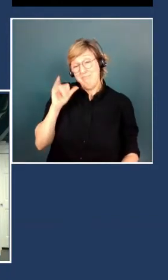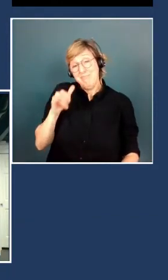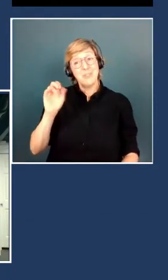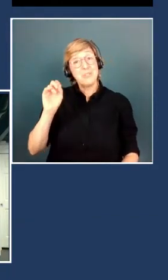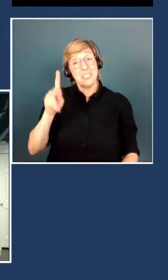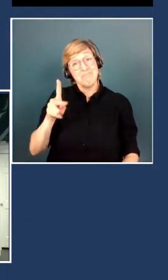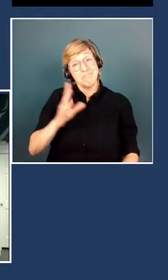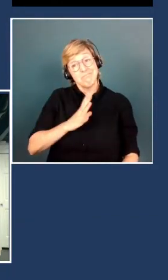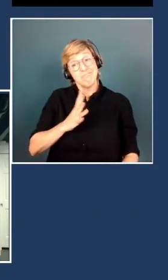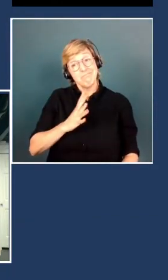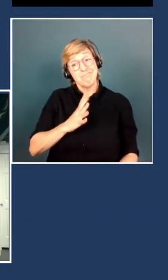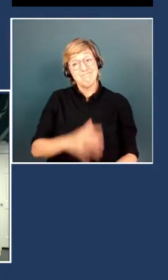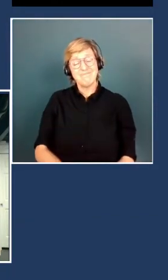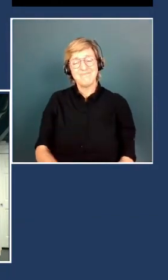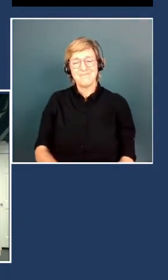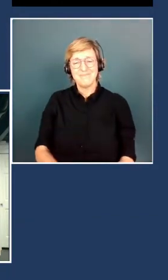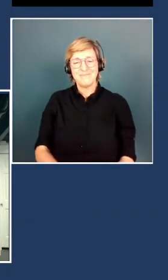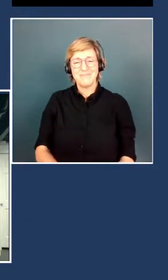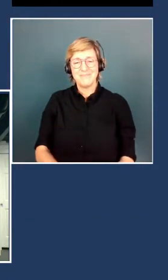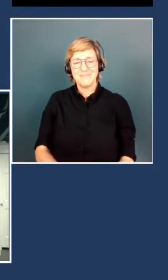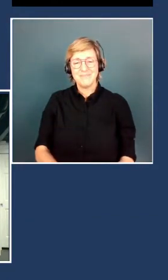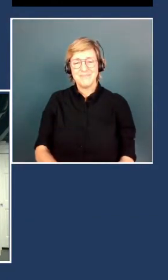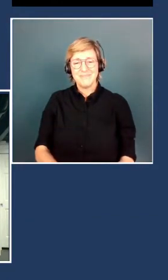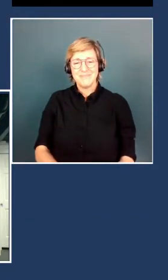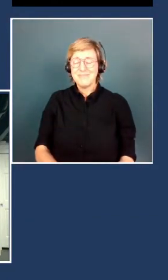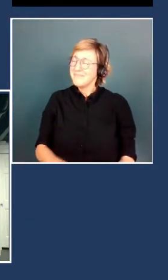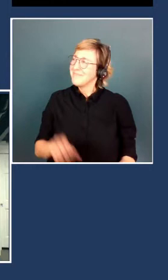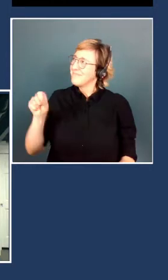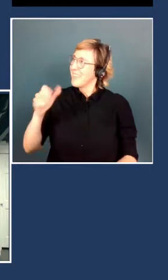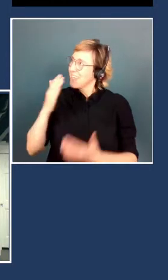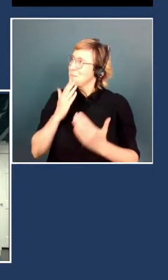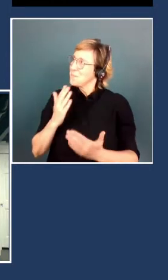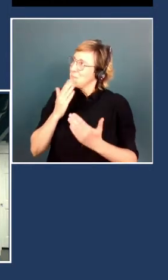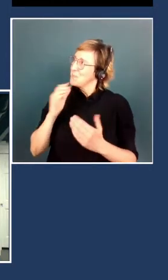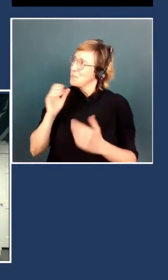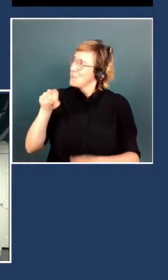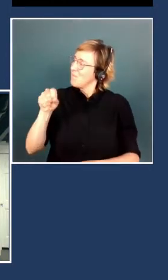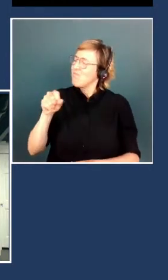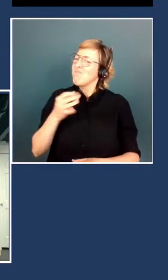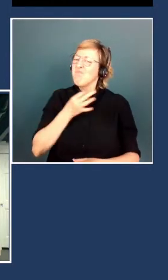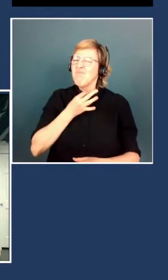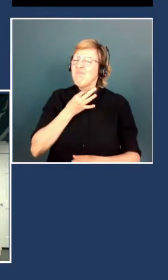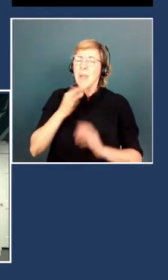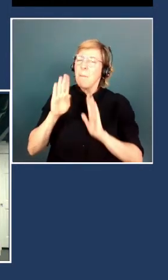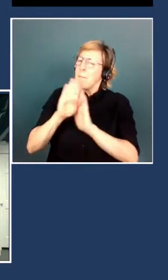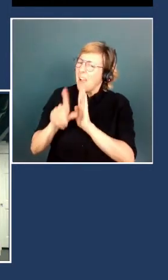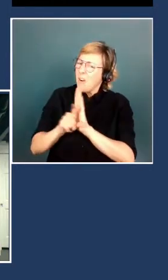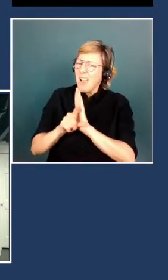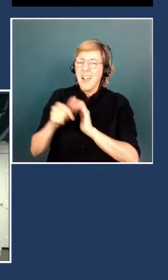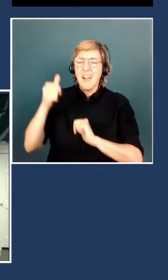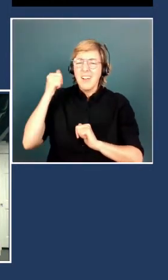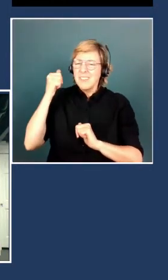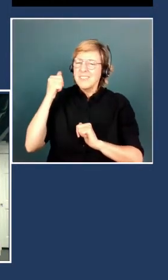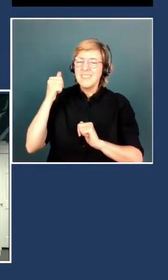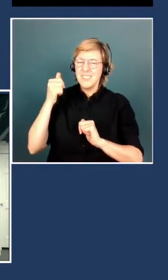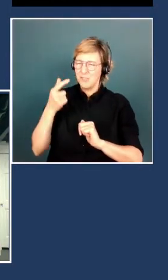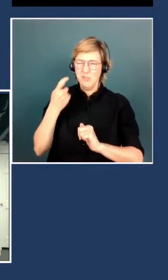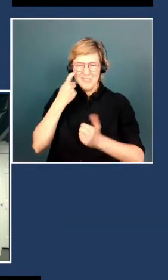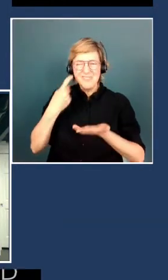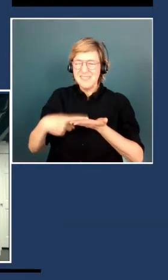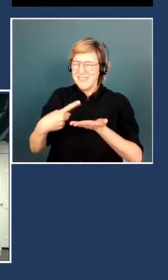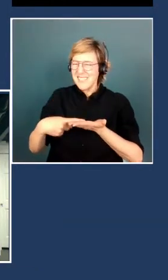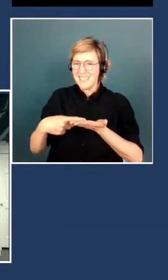Yeah, thank you. And what about using background effects? What about, I know you guys talked about the clutter